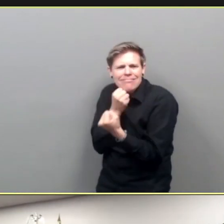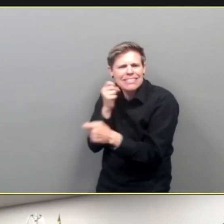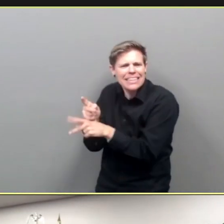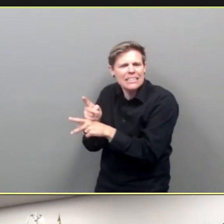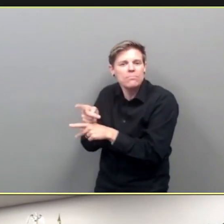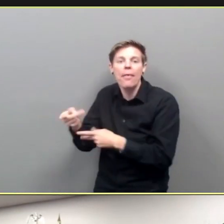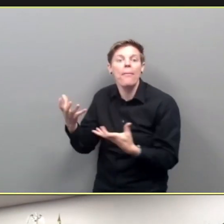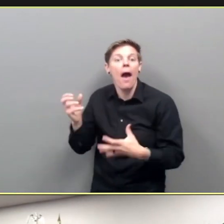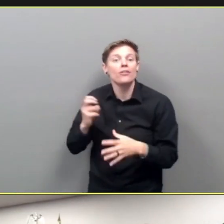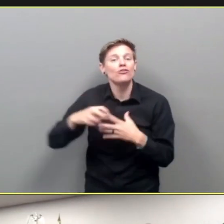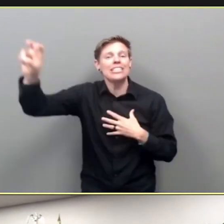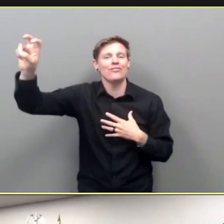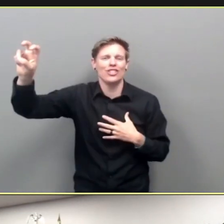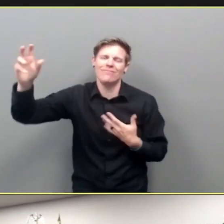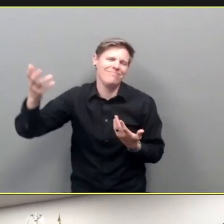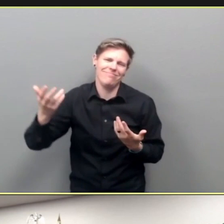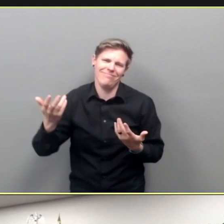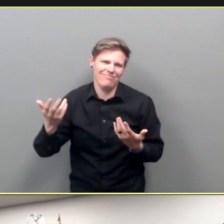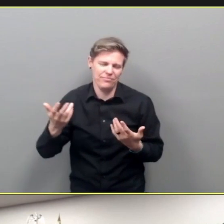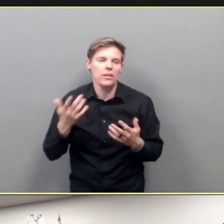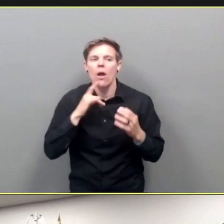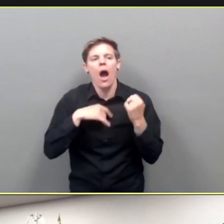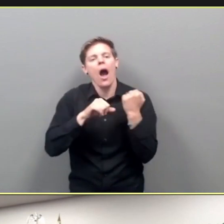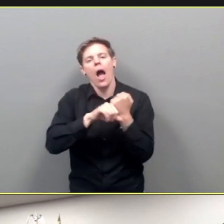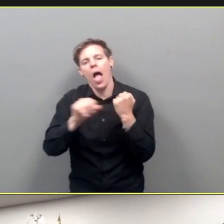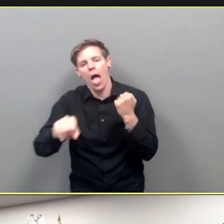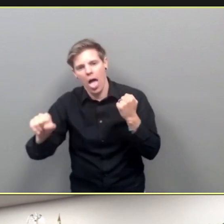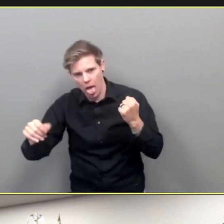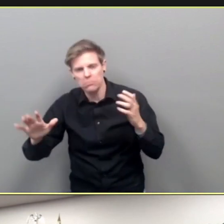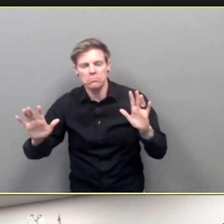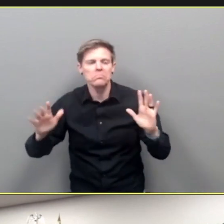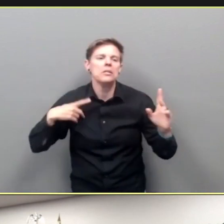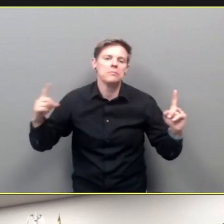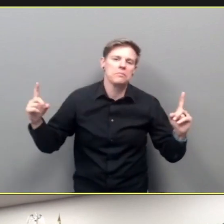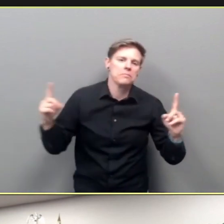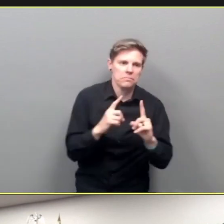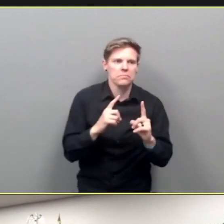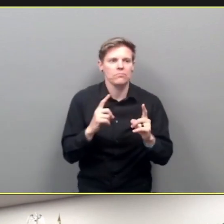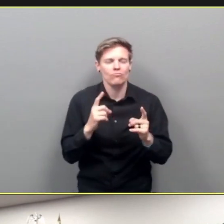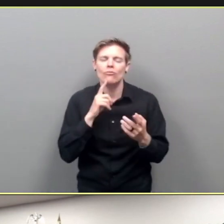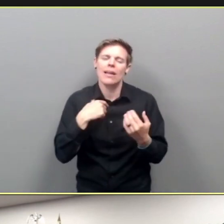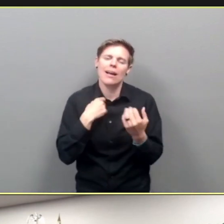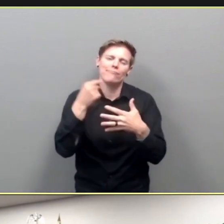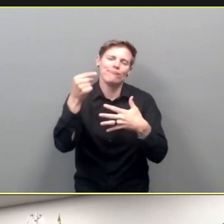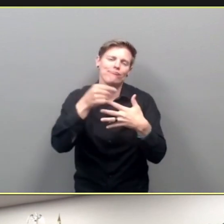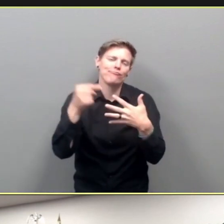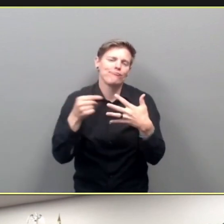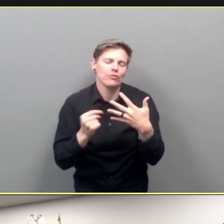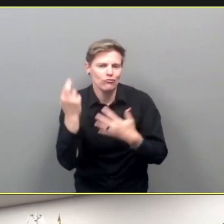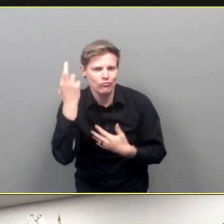So kind of a long answer, lots of different moving parts, lots of factors, but